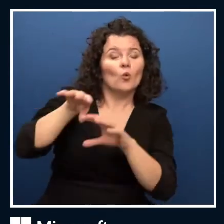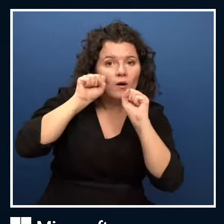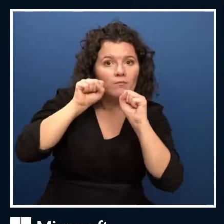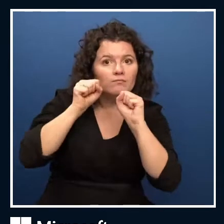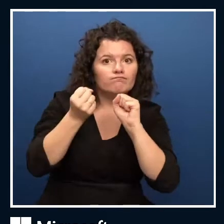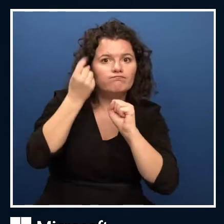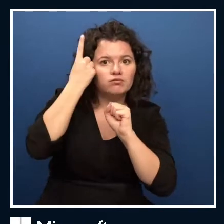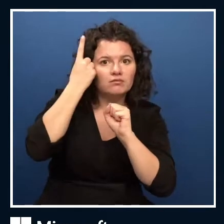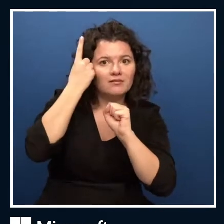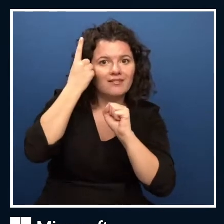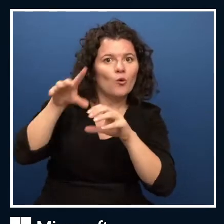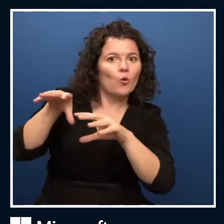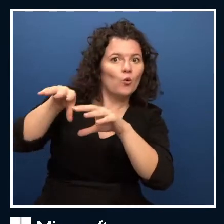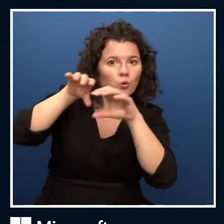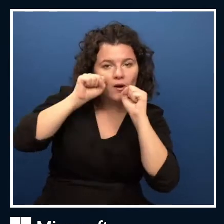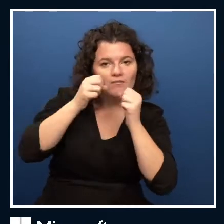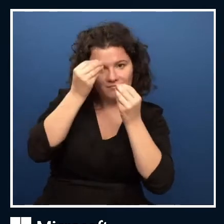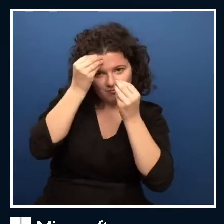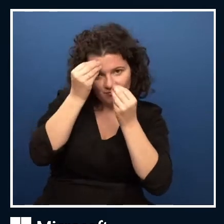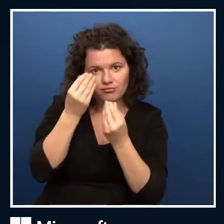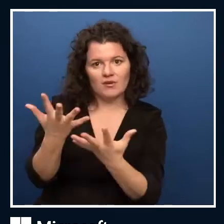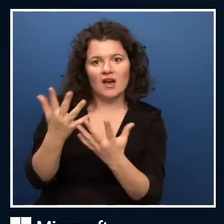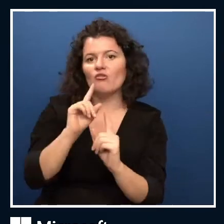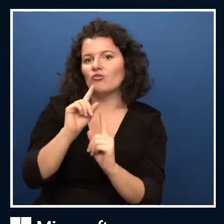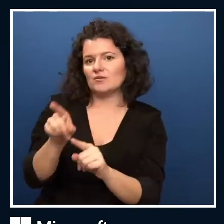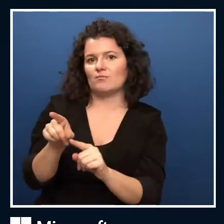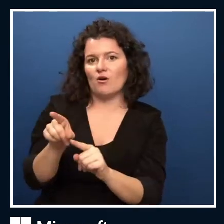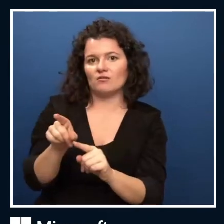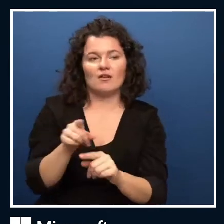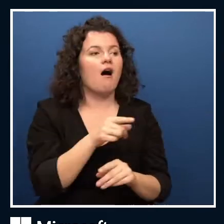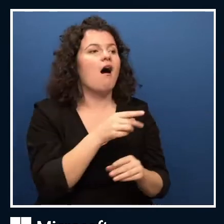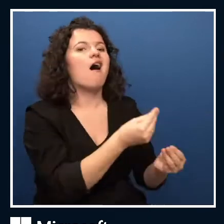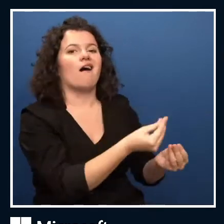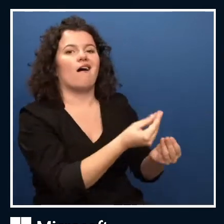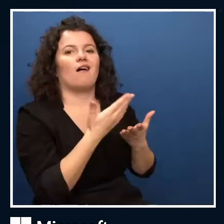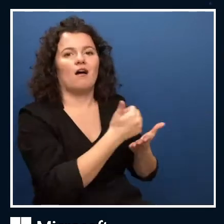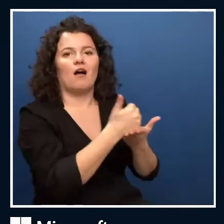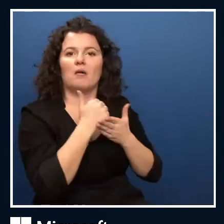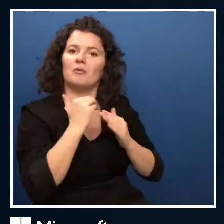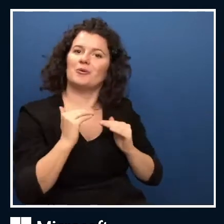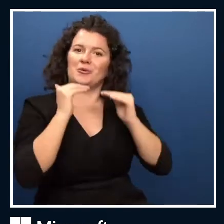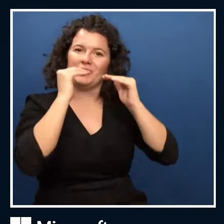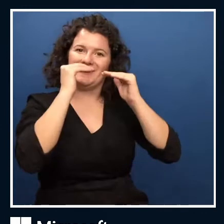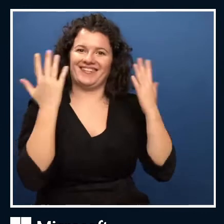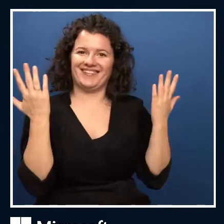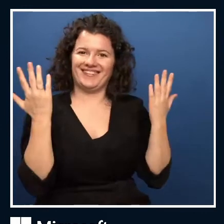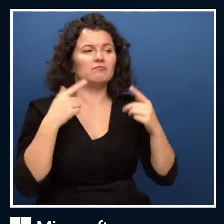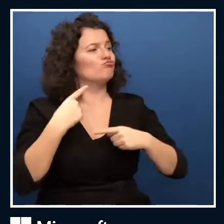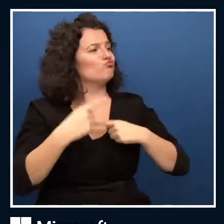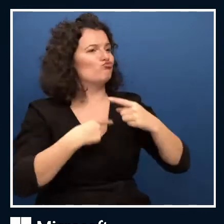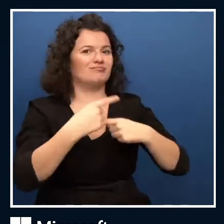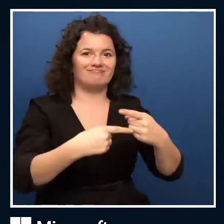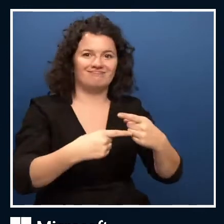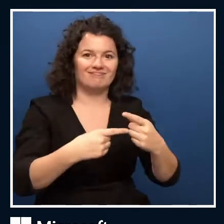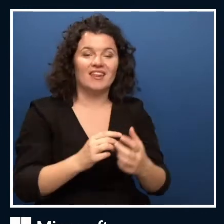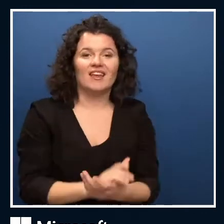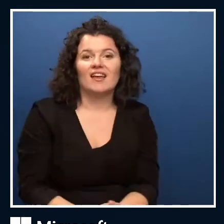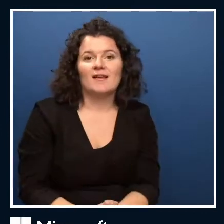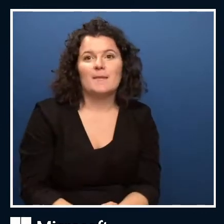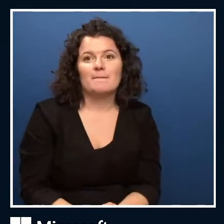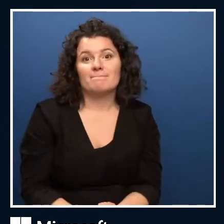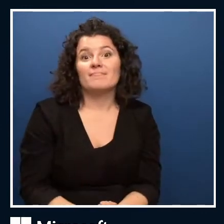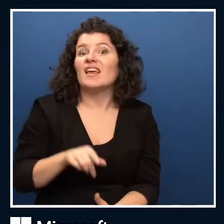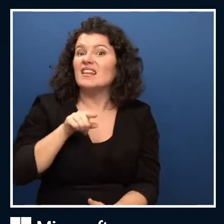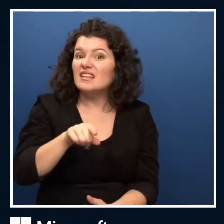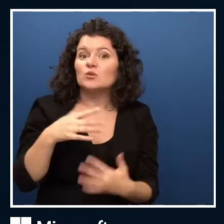And on the other hand, these AI assistants, they became a new entry point to the whole digital universe